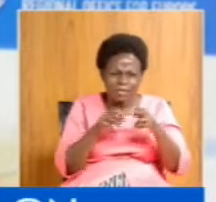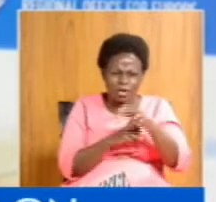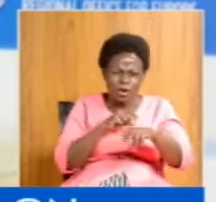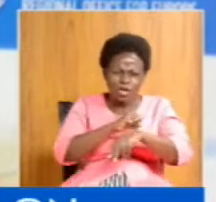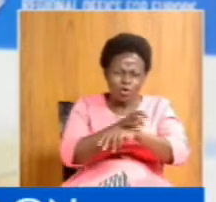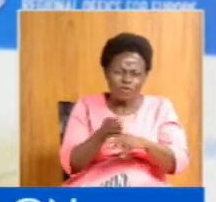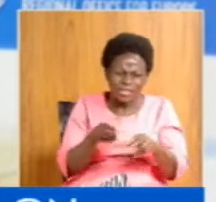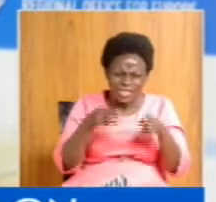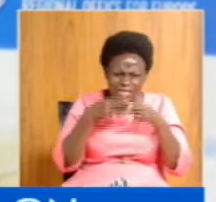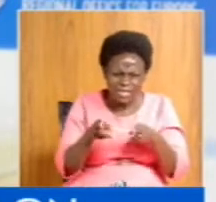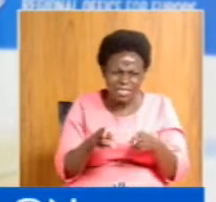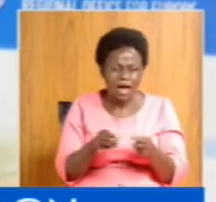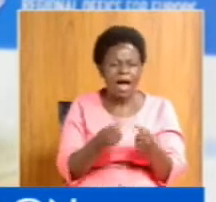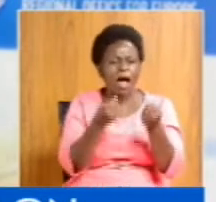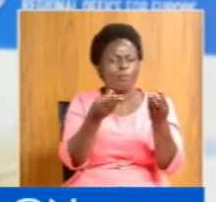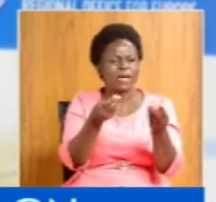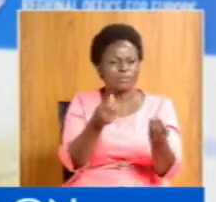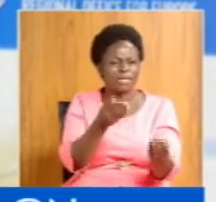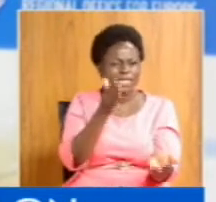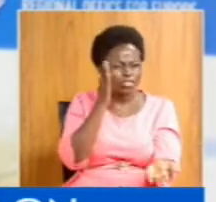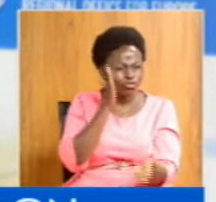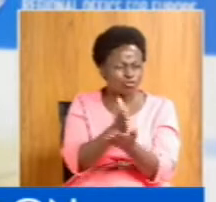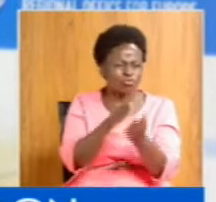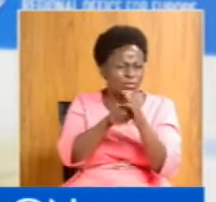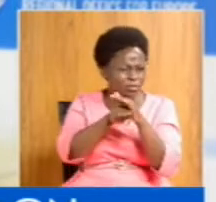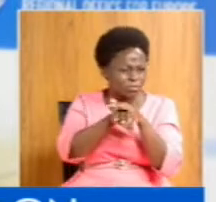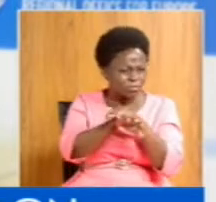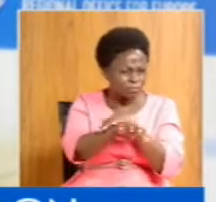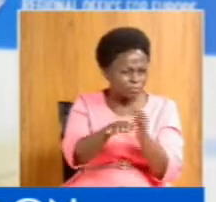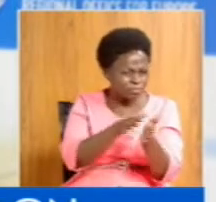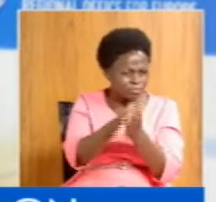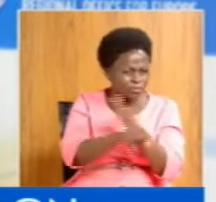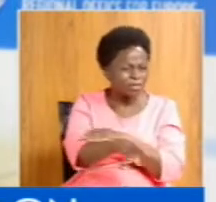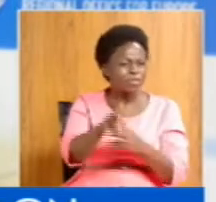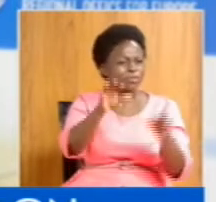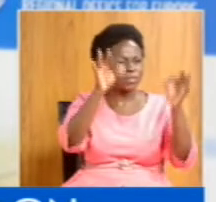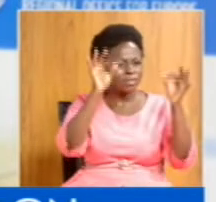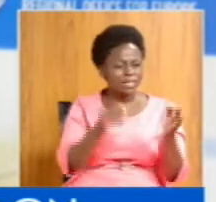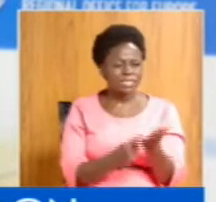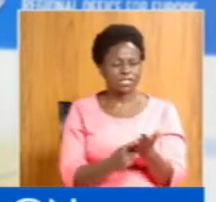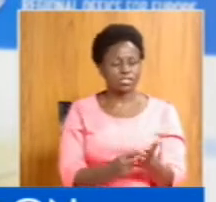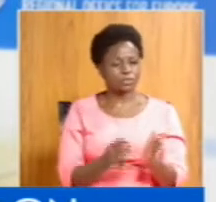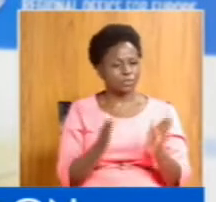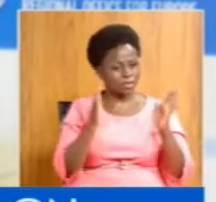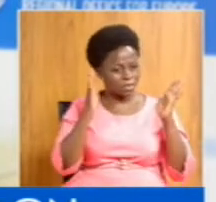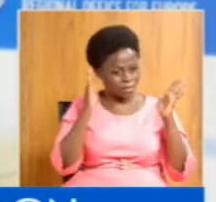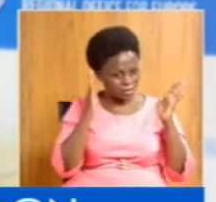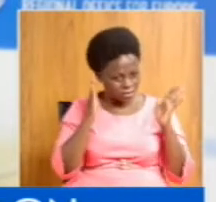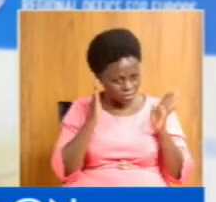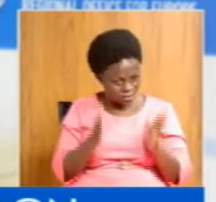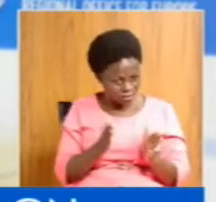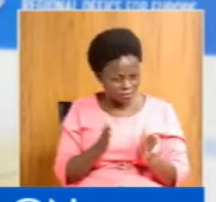COVID had hit how much of it actually trickled down to the things that many Ugandans spend